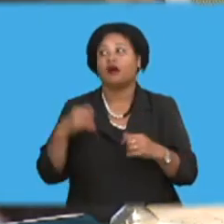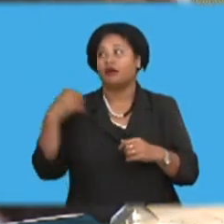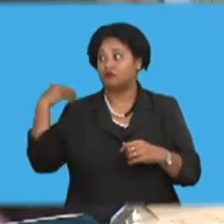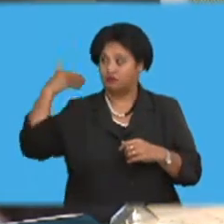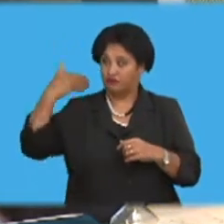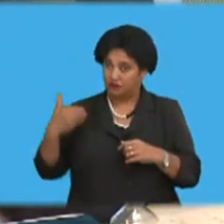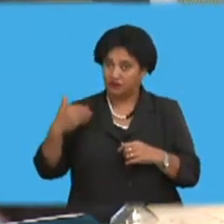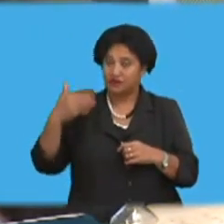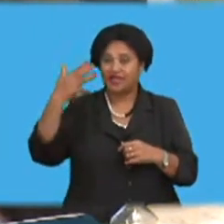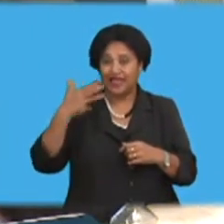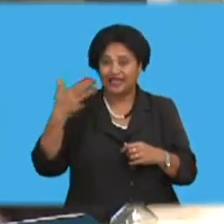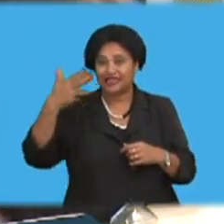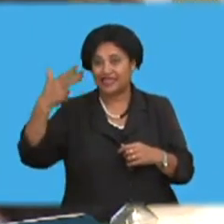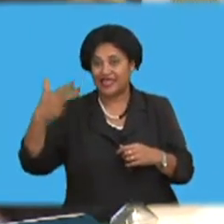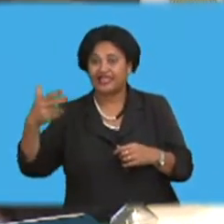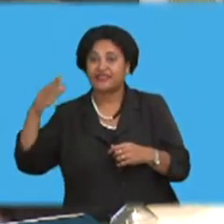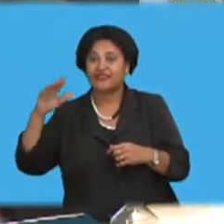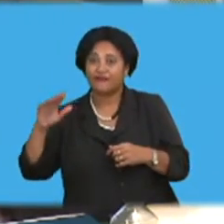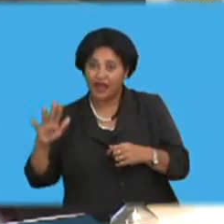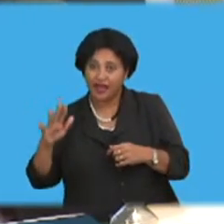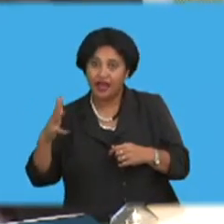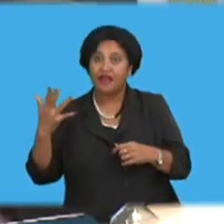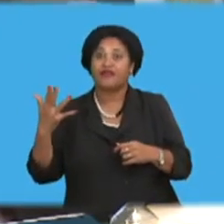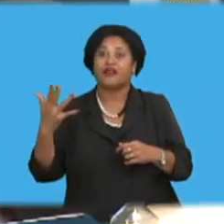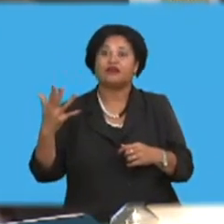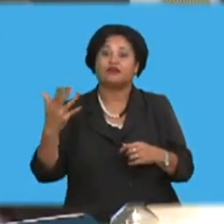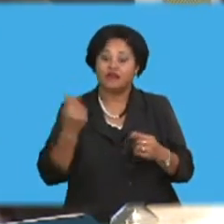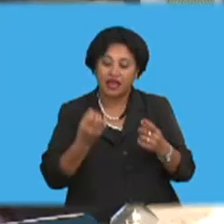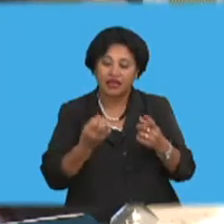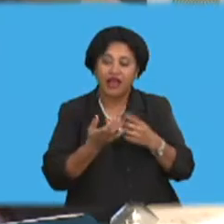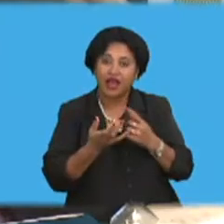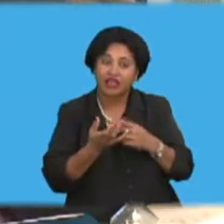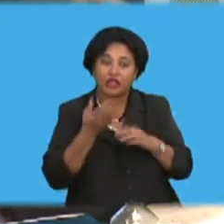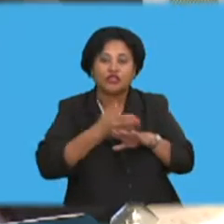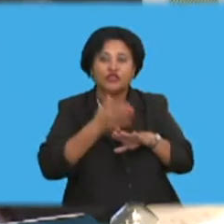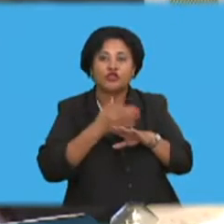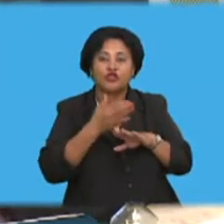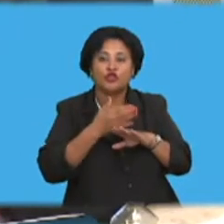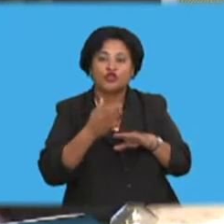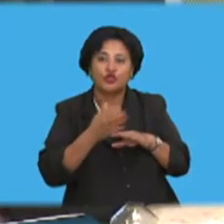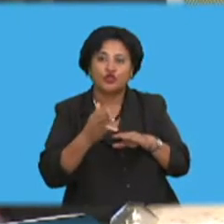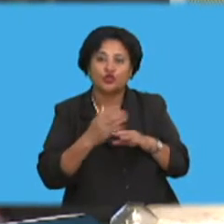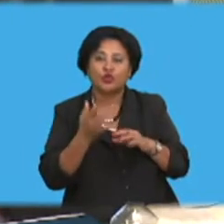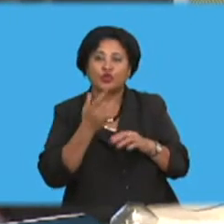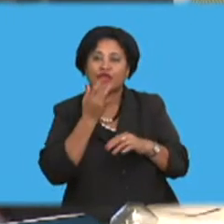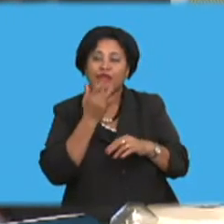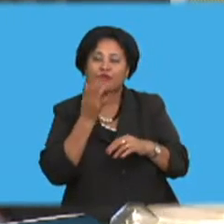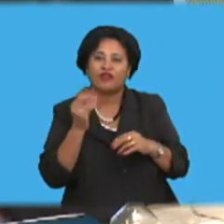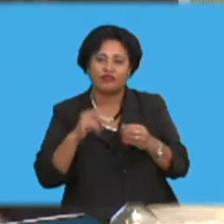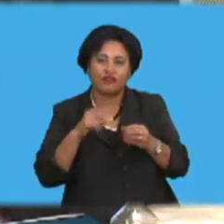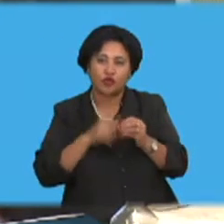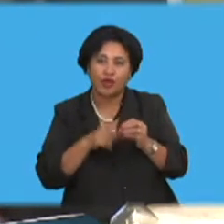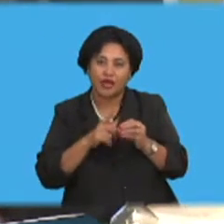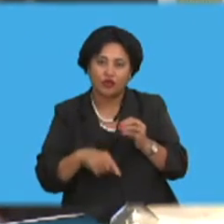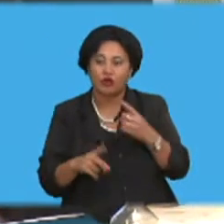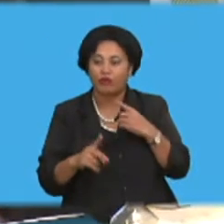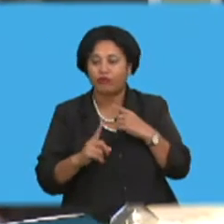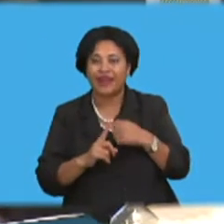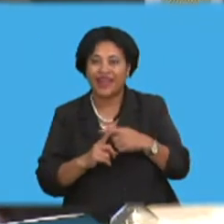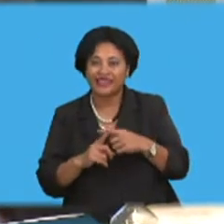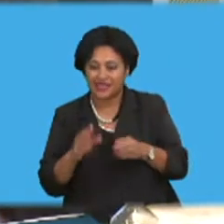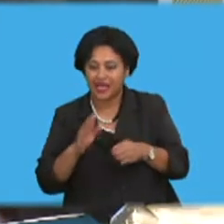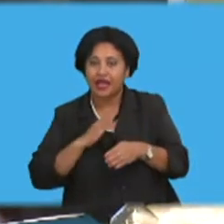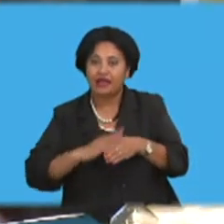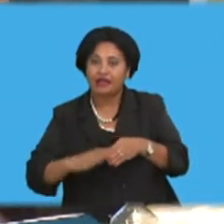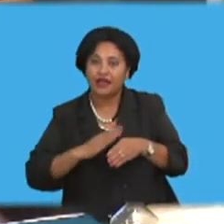1985, there were a few tomato varieties, another tomato variety again called Alufu Large, and Taro, we brought in the